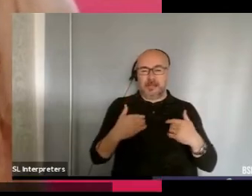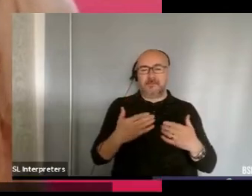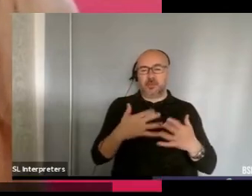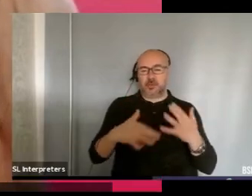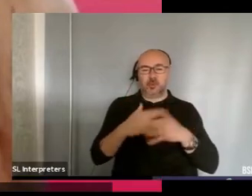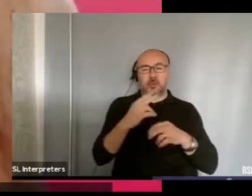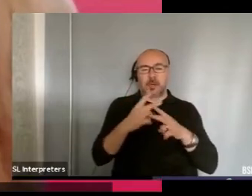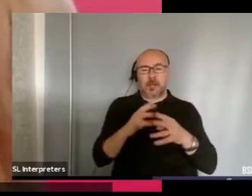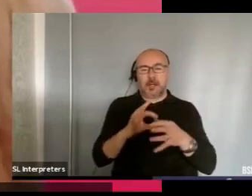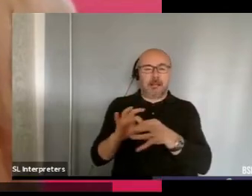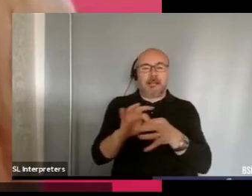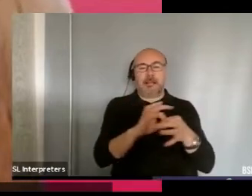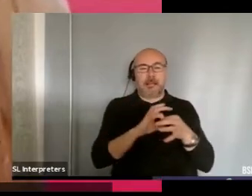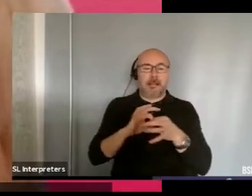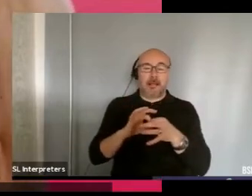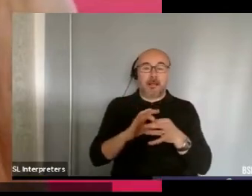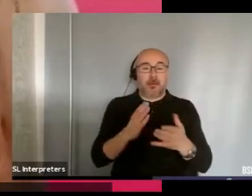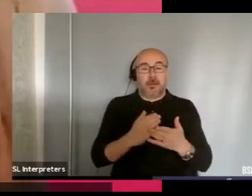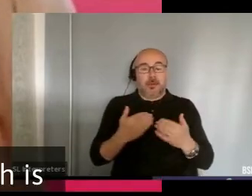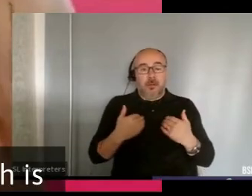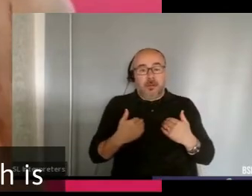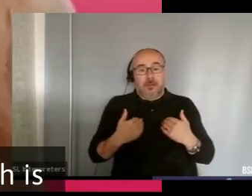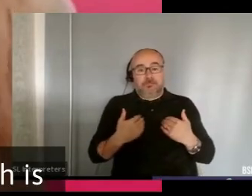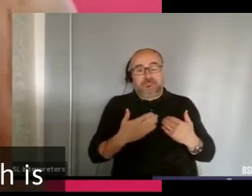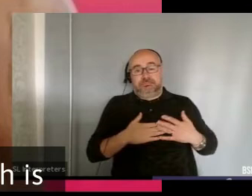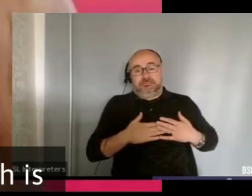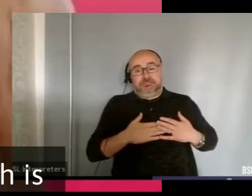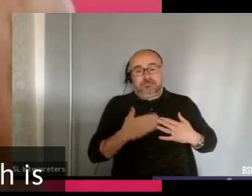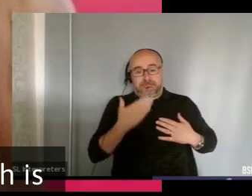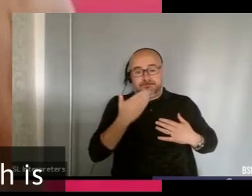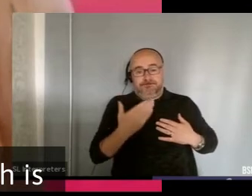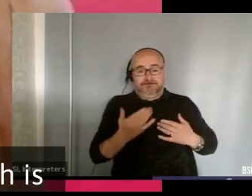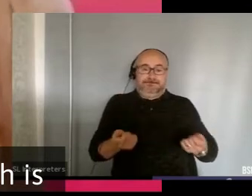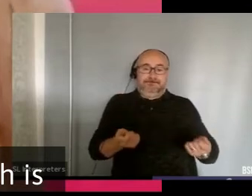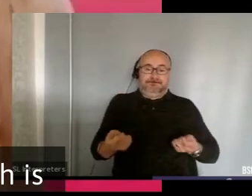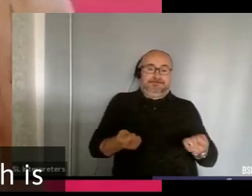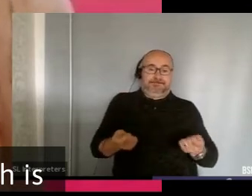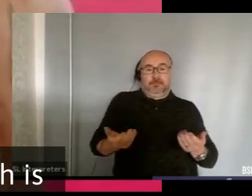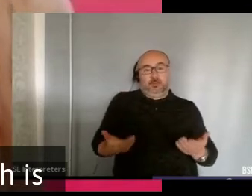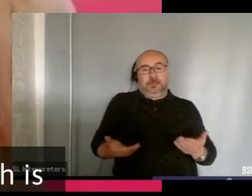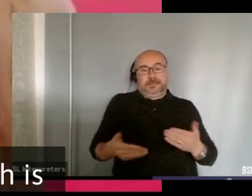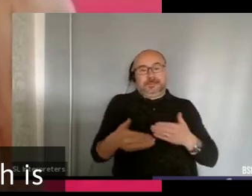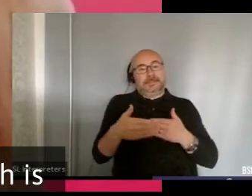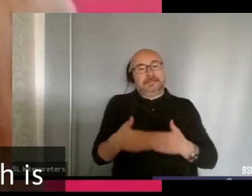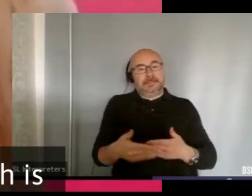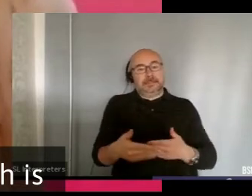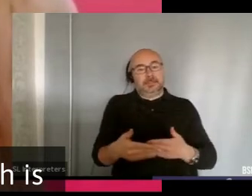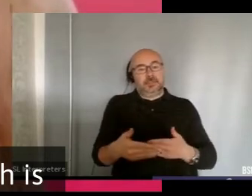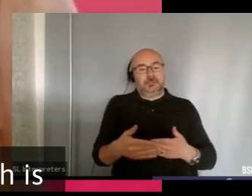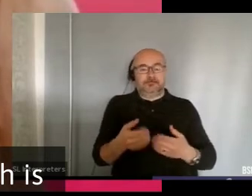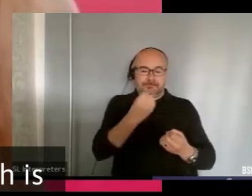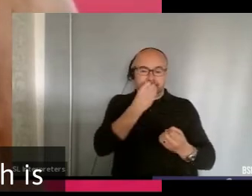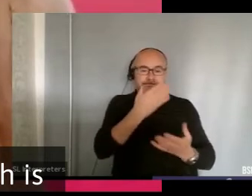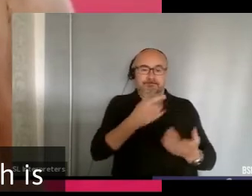really is a huge privilege for me today to be chairing this session, which is the inaugural